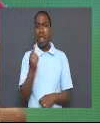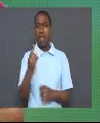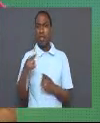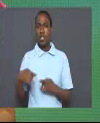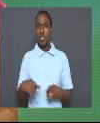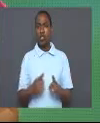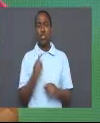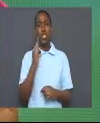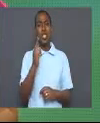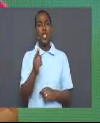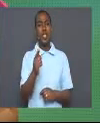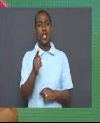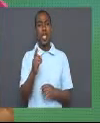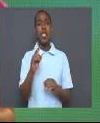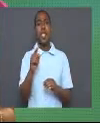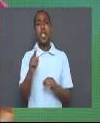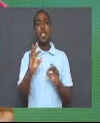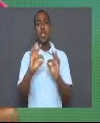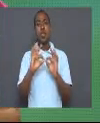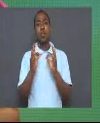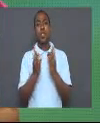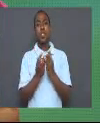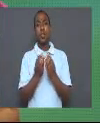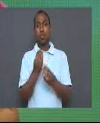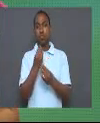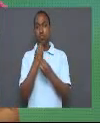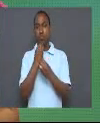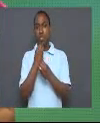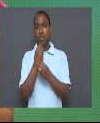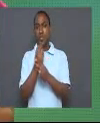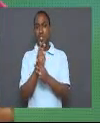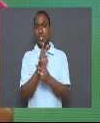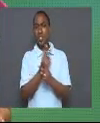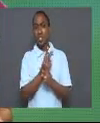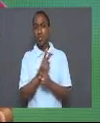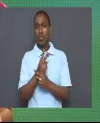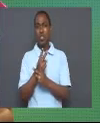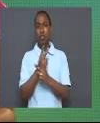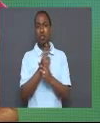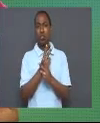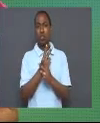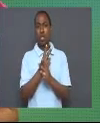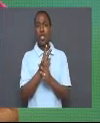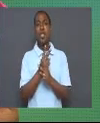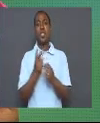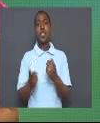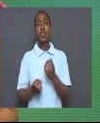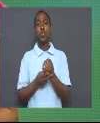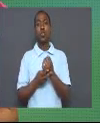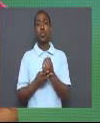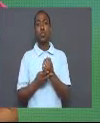your family ensure that your food is prepared and stored to